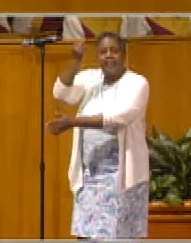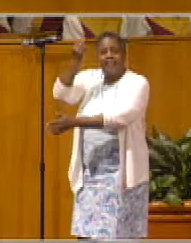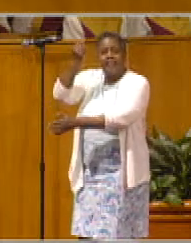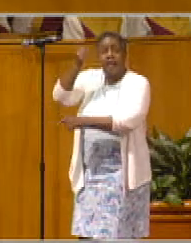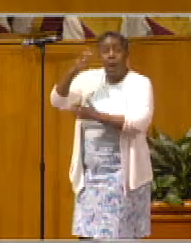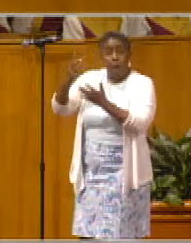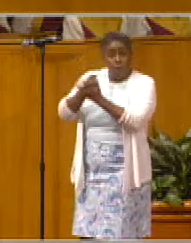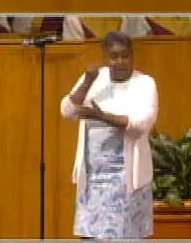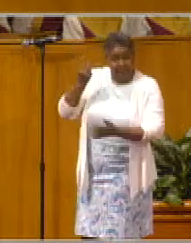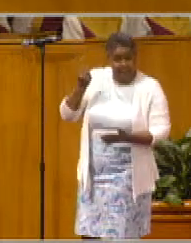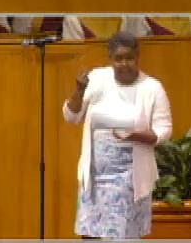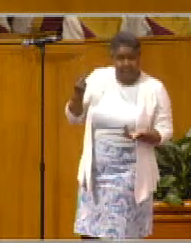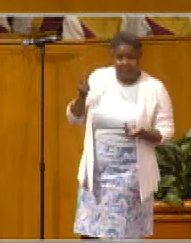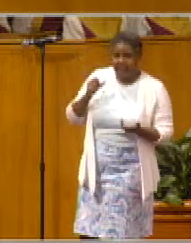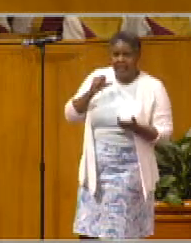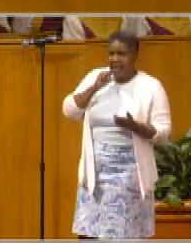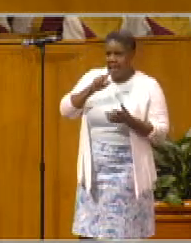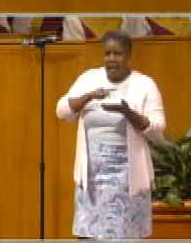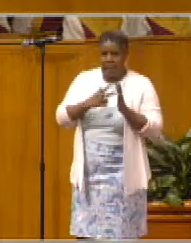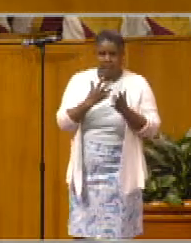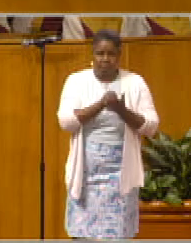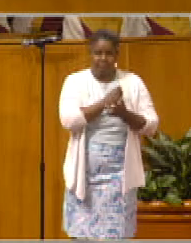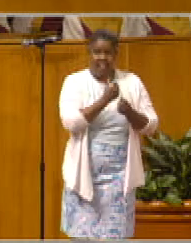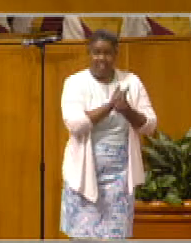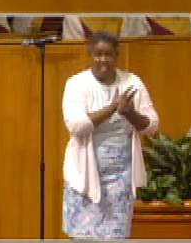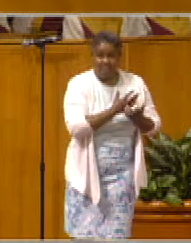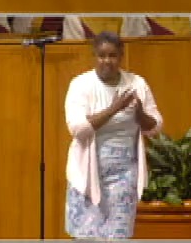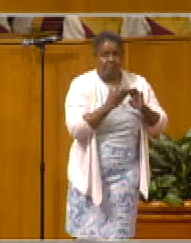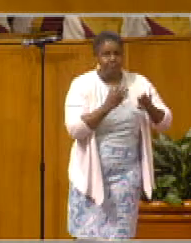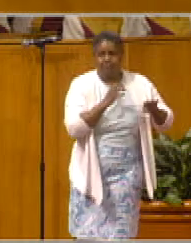That winning ain't getting the whole ship.